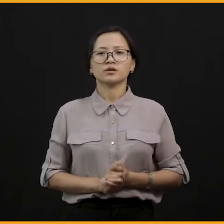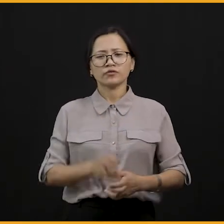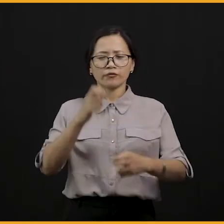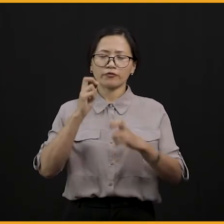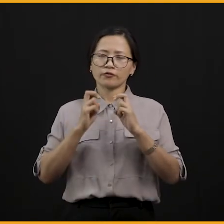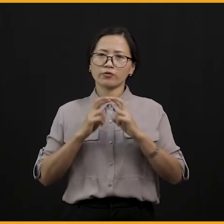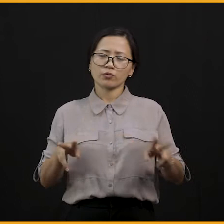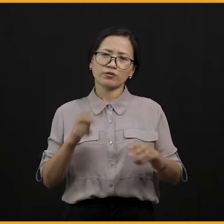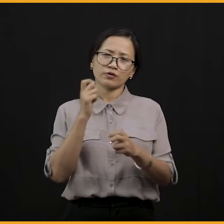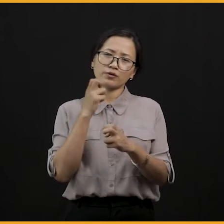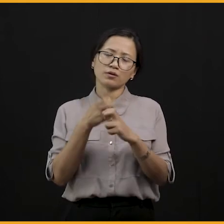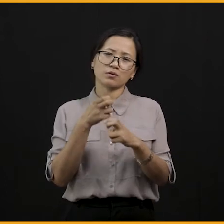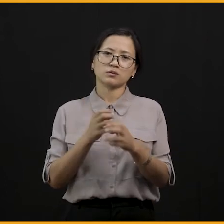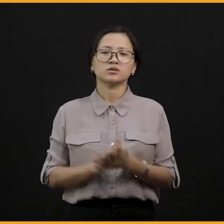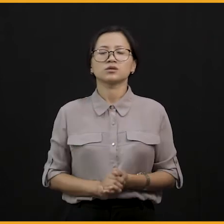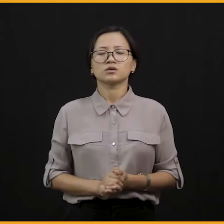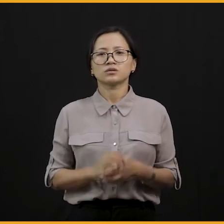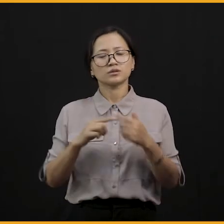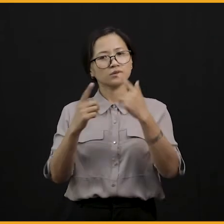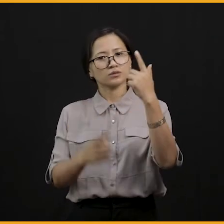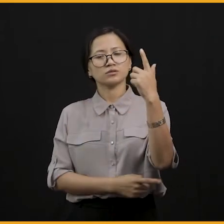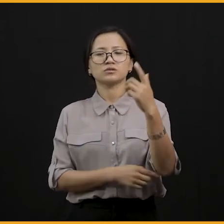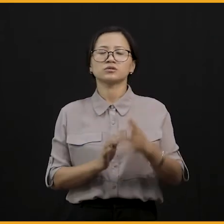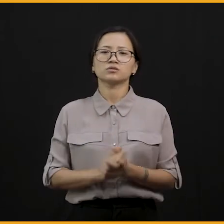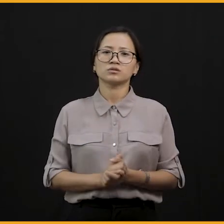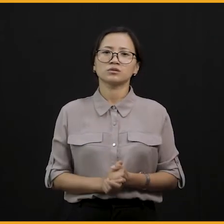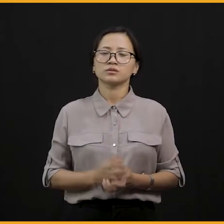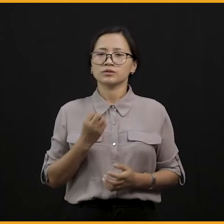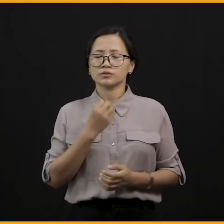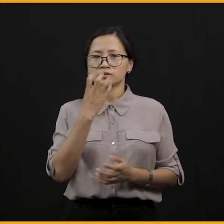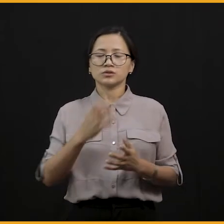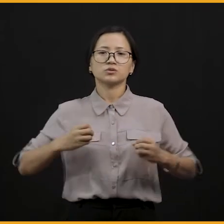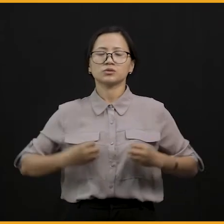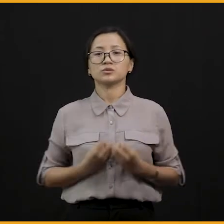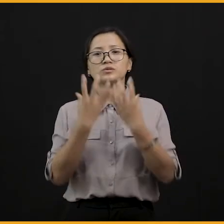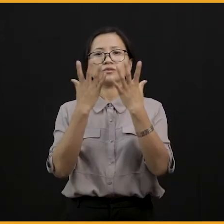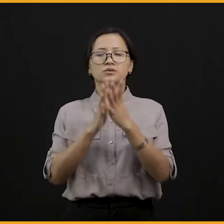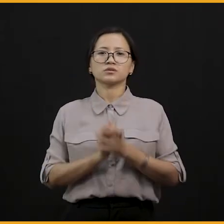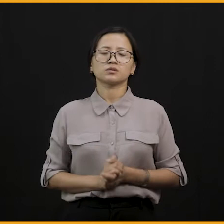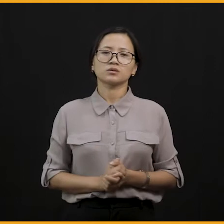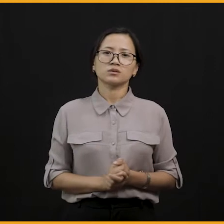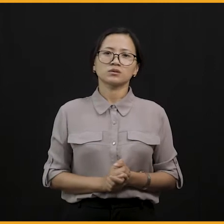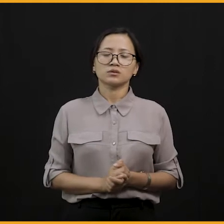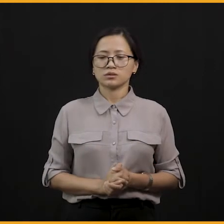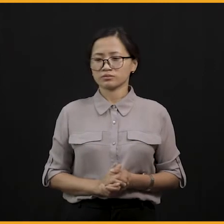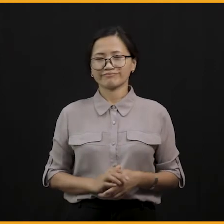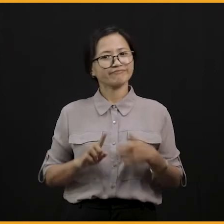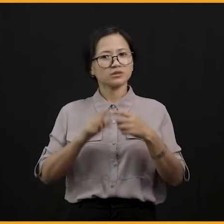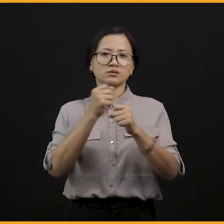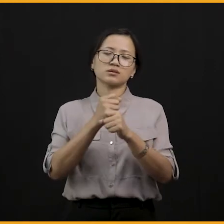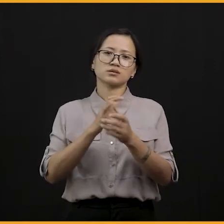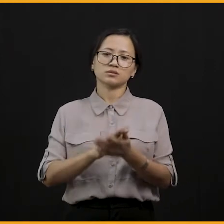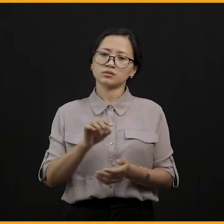like the ant. Now, most of you in exam, okay, let's take example. It's exam time,